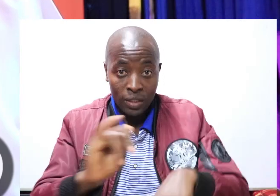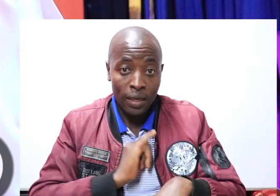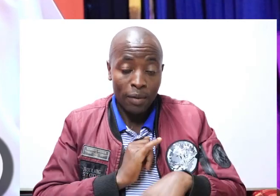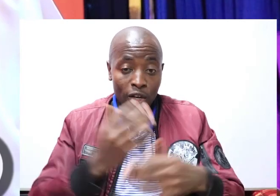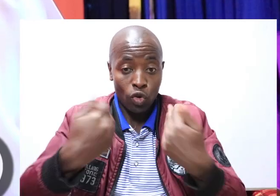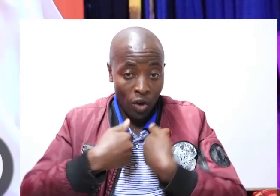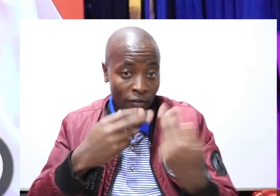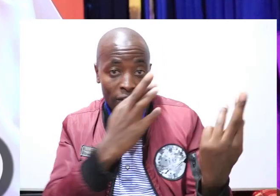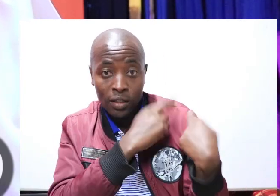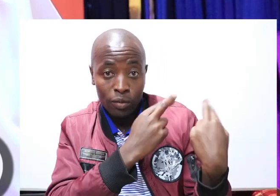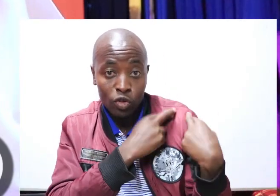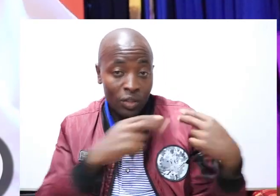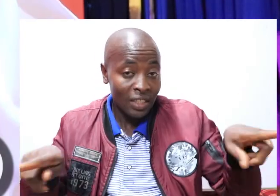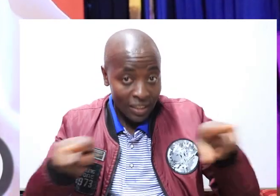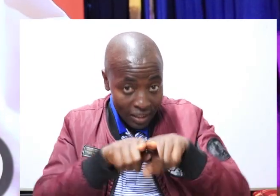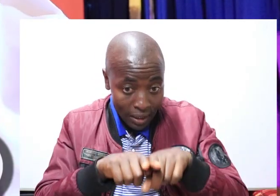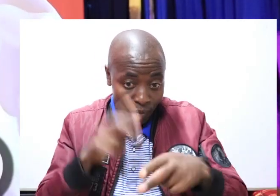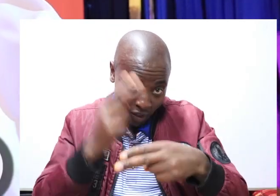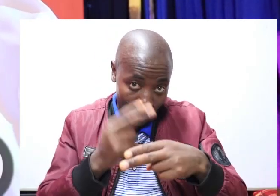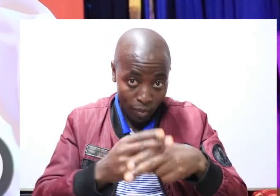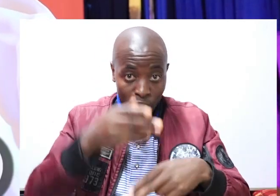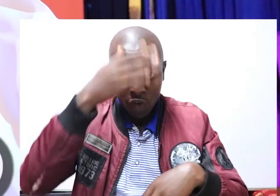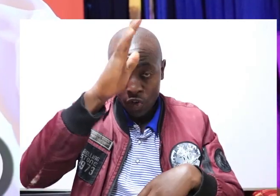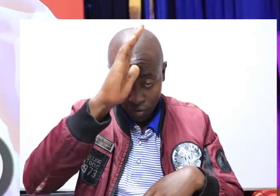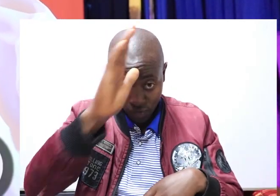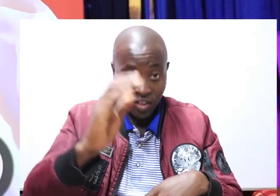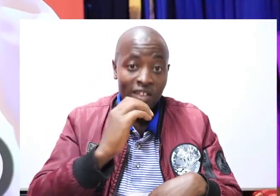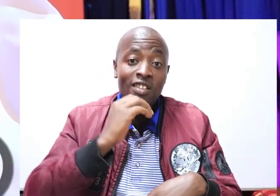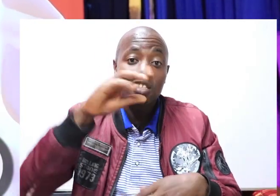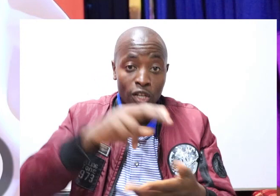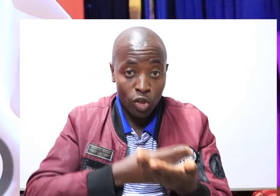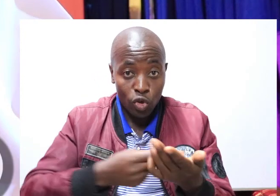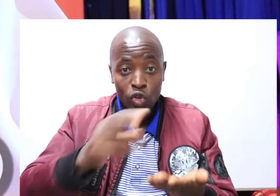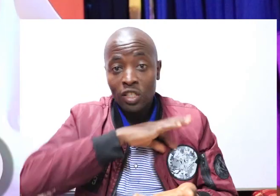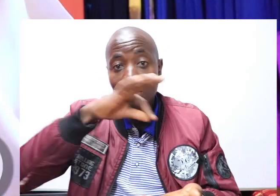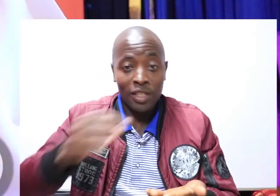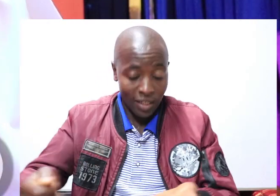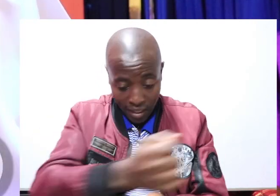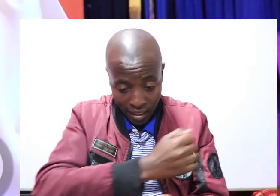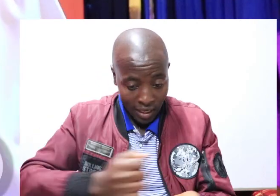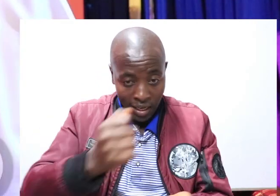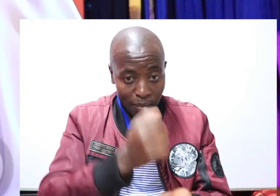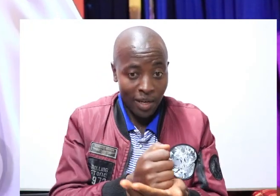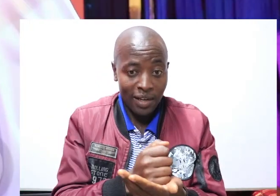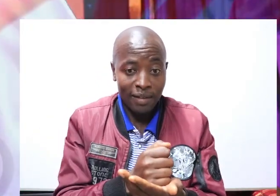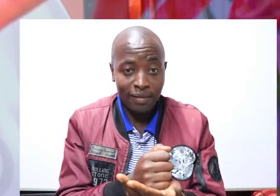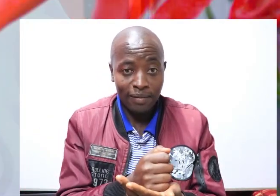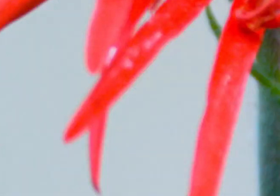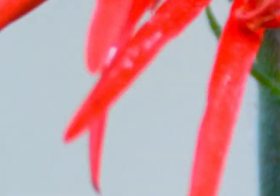mantle by its horns. In the name of God the Father, Son, and the Holy Spirit. Amen.